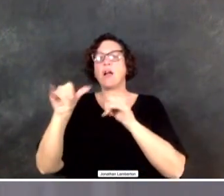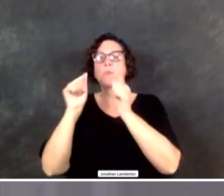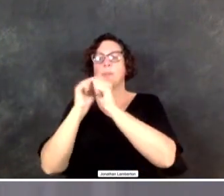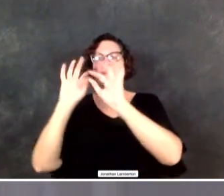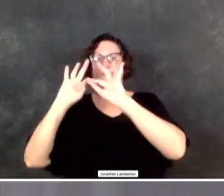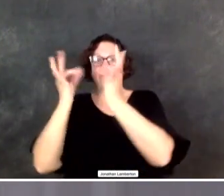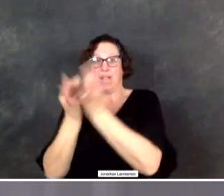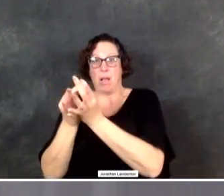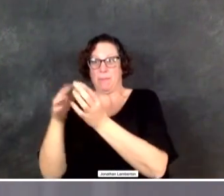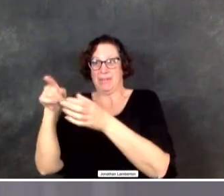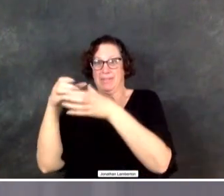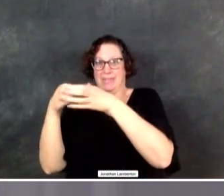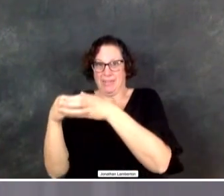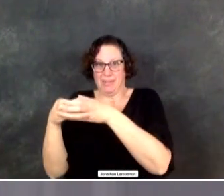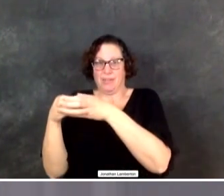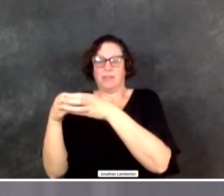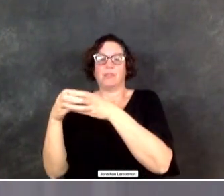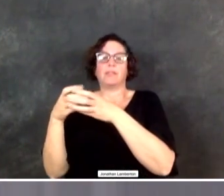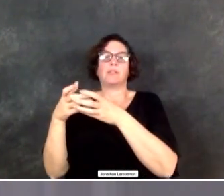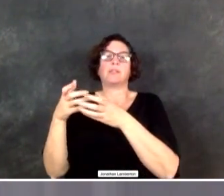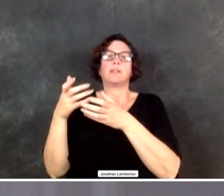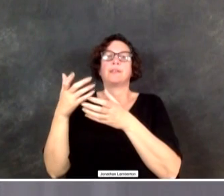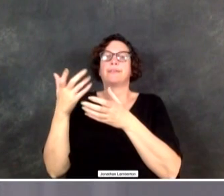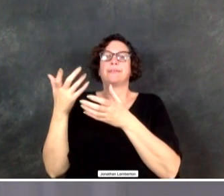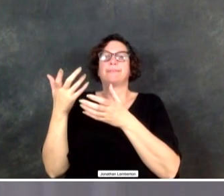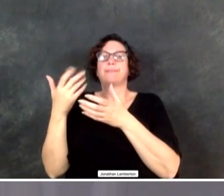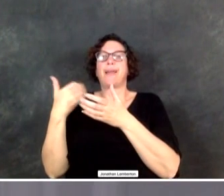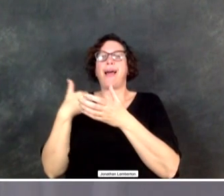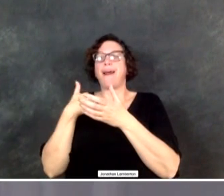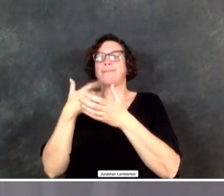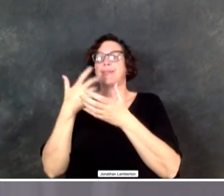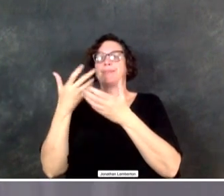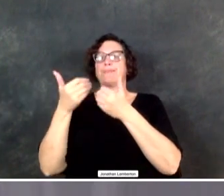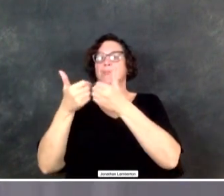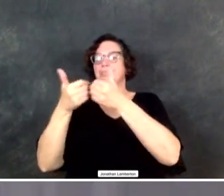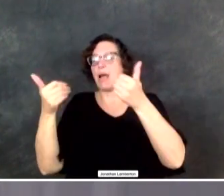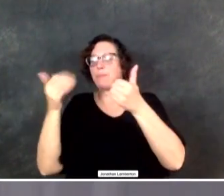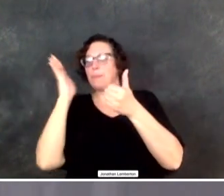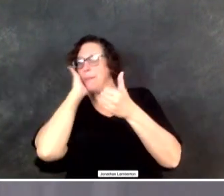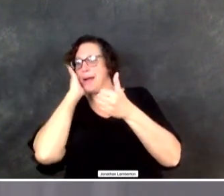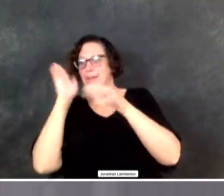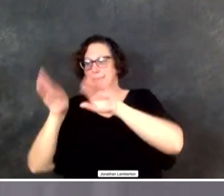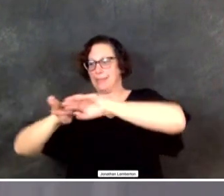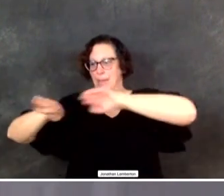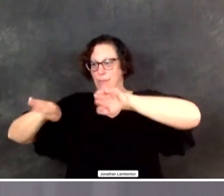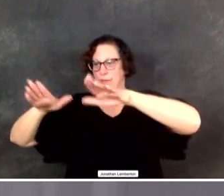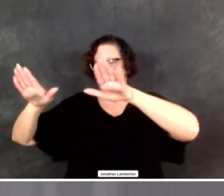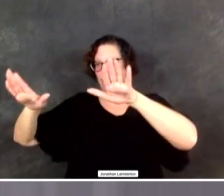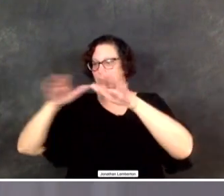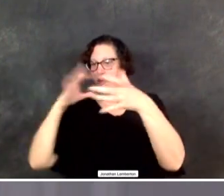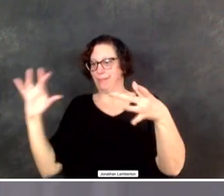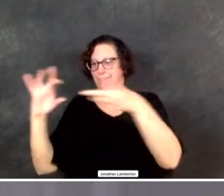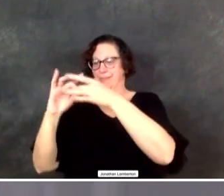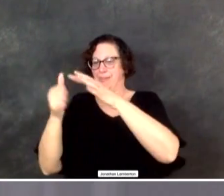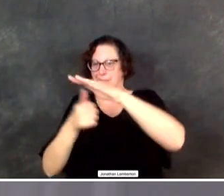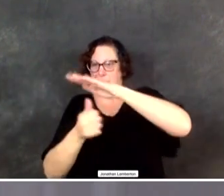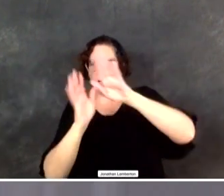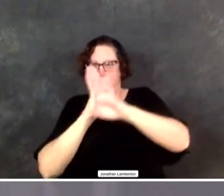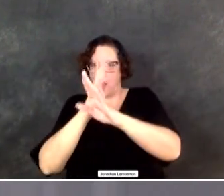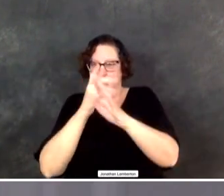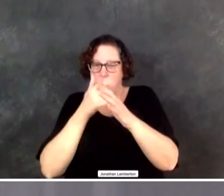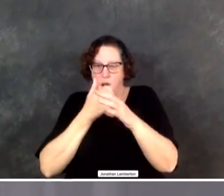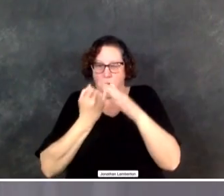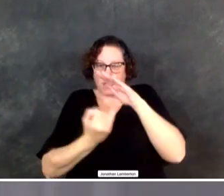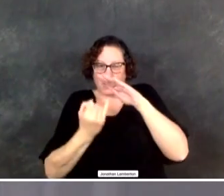the individual's in a family that has a self-contained living unit, and 31 have made other arrangements and reunited with family or friends in the community.